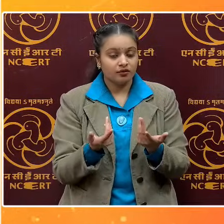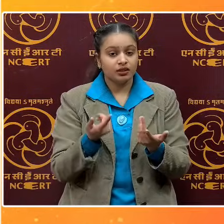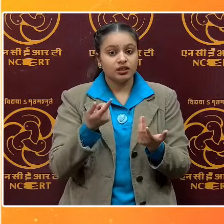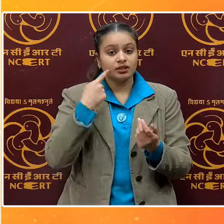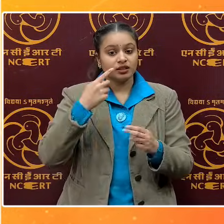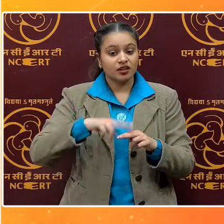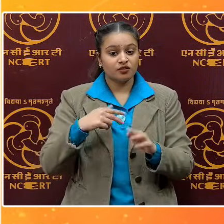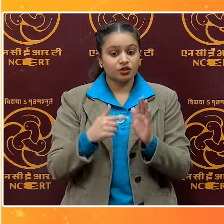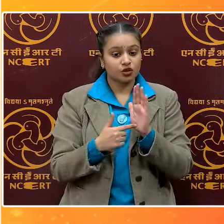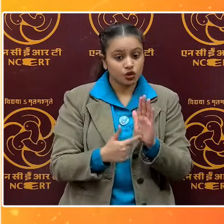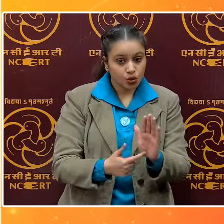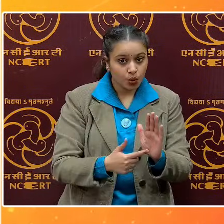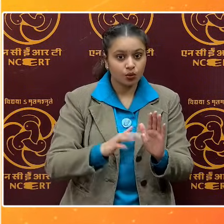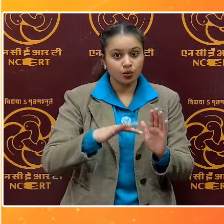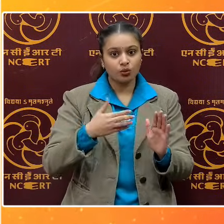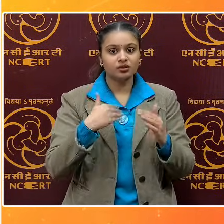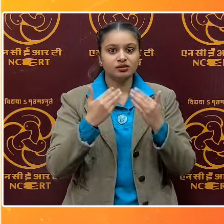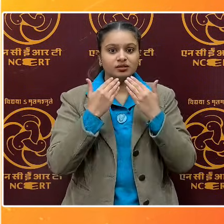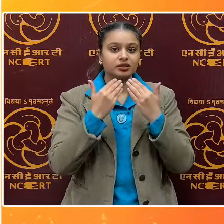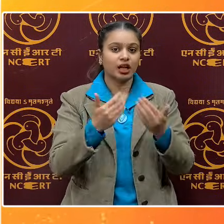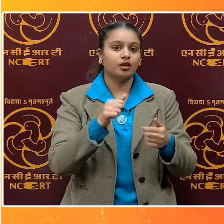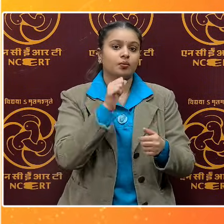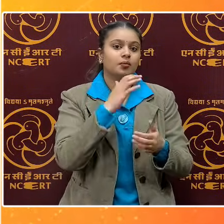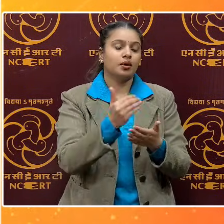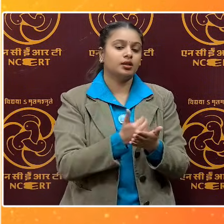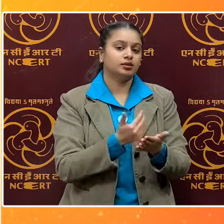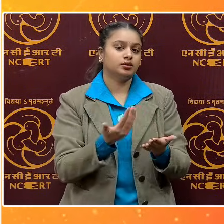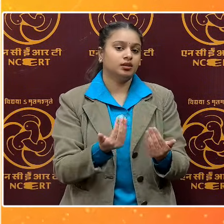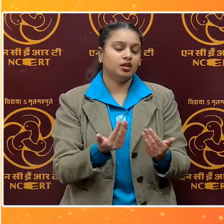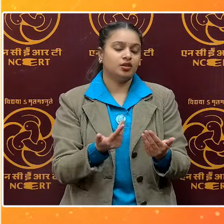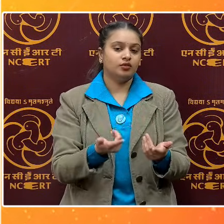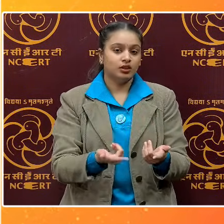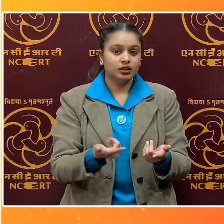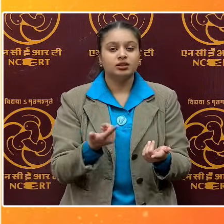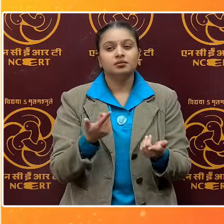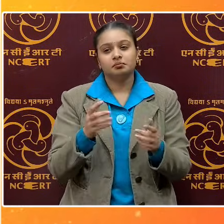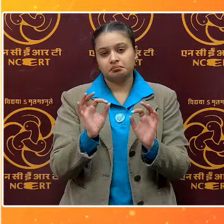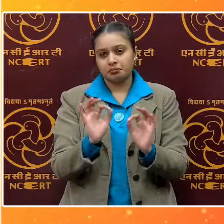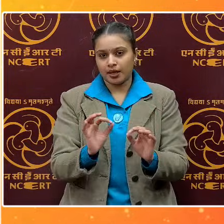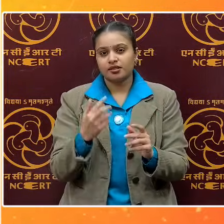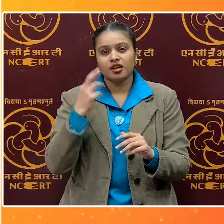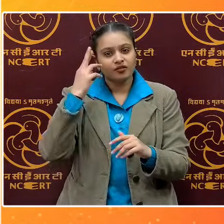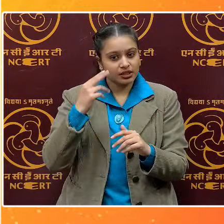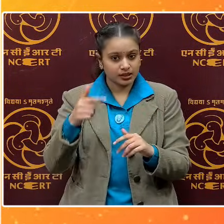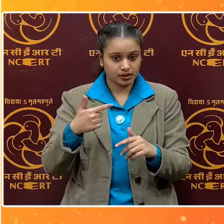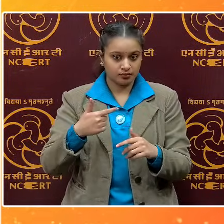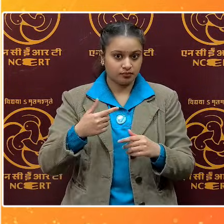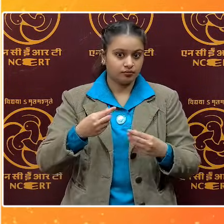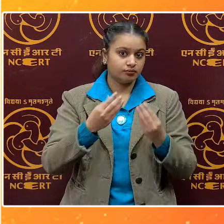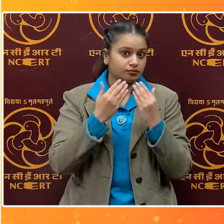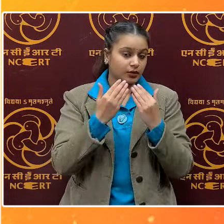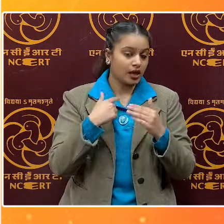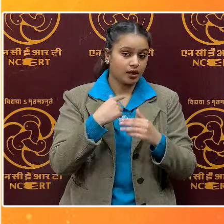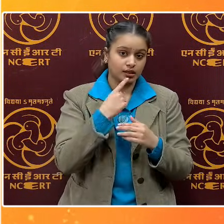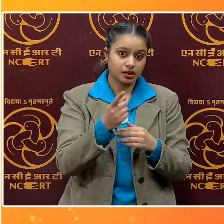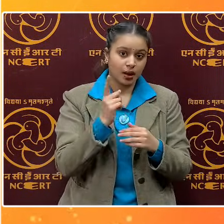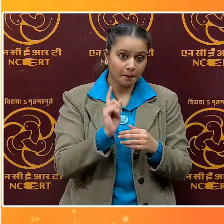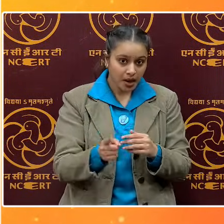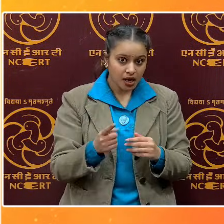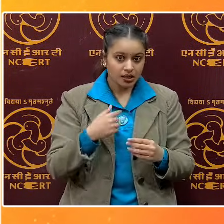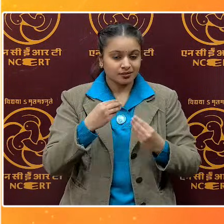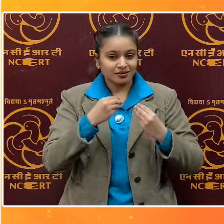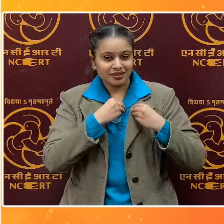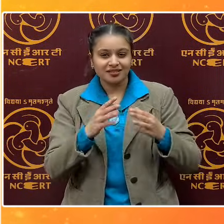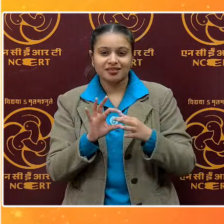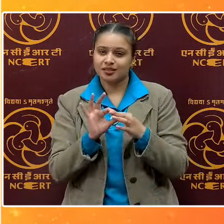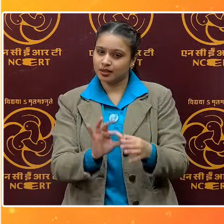to show their gratitude towards water. Wow. So that was a great thing, because we must be grateful for whatever